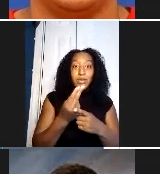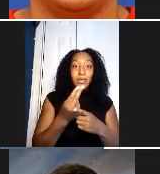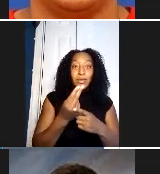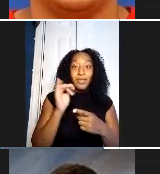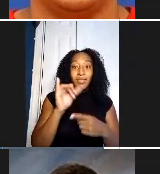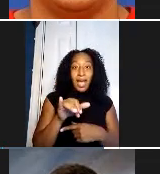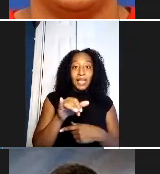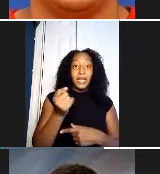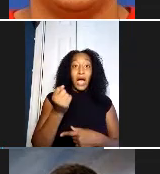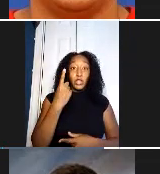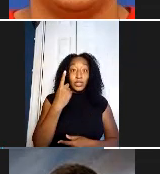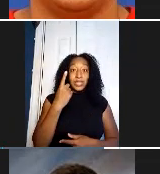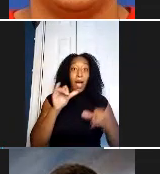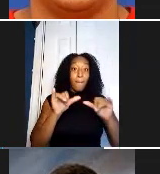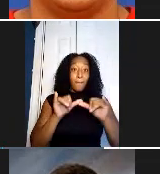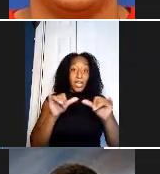So